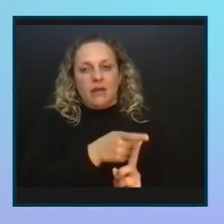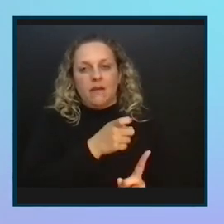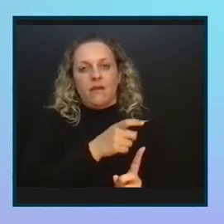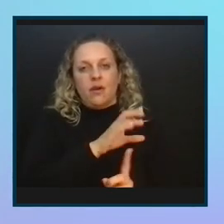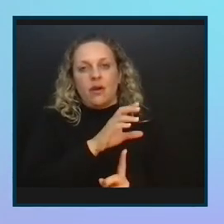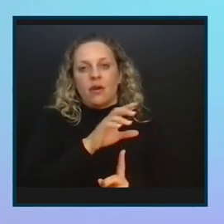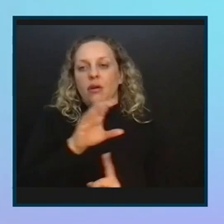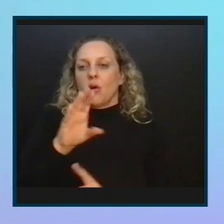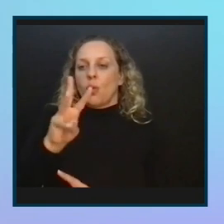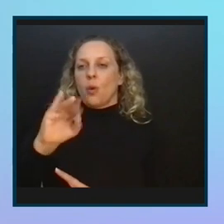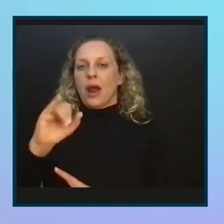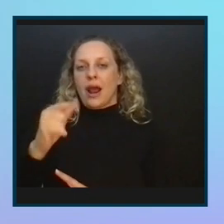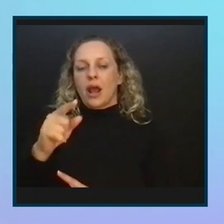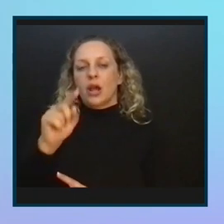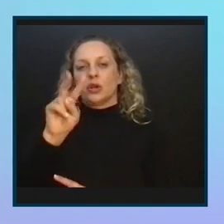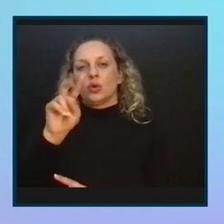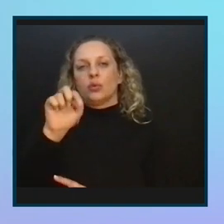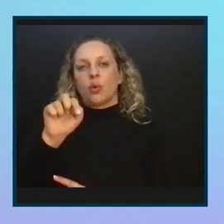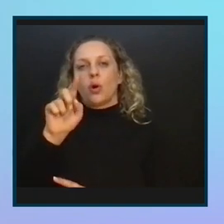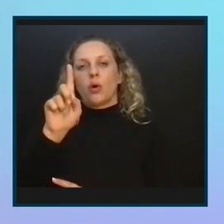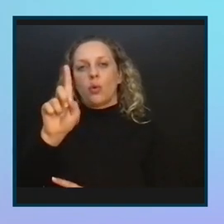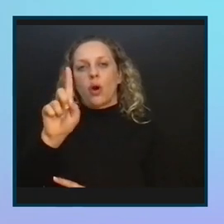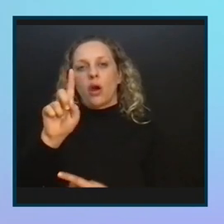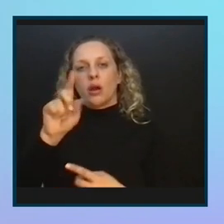WCAG 2.1 AA or AAA?